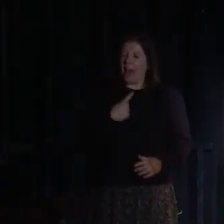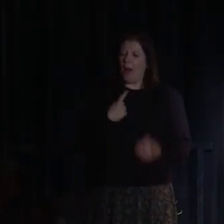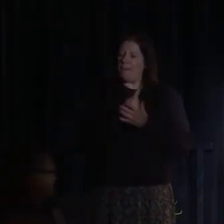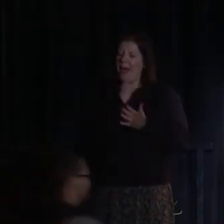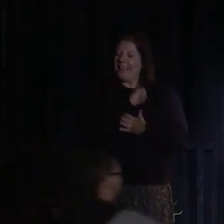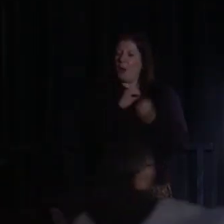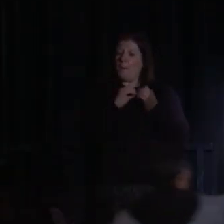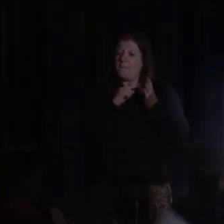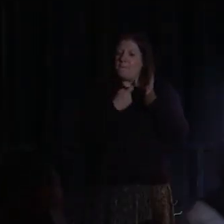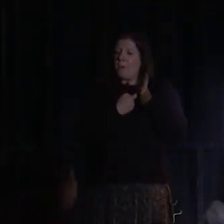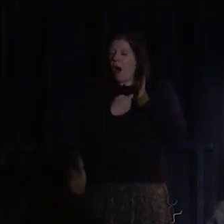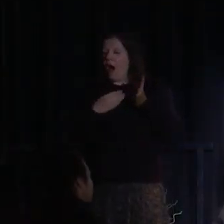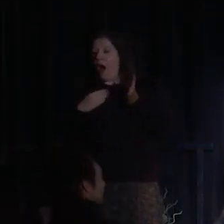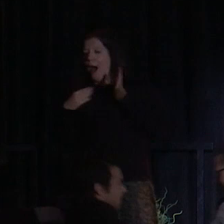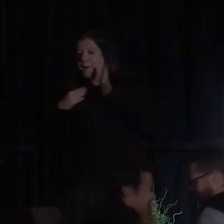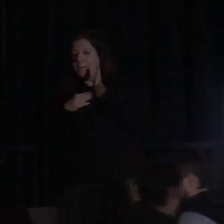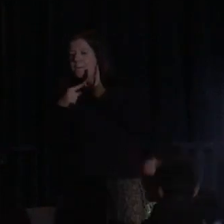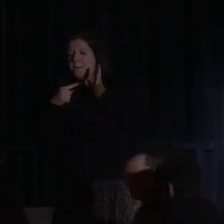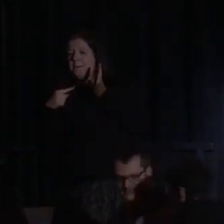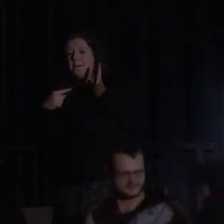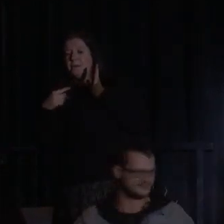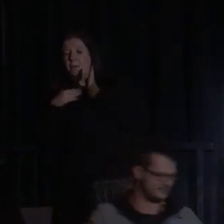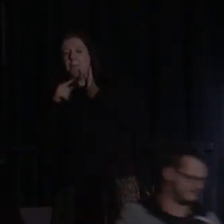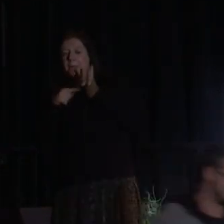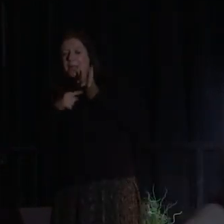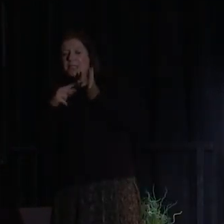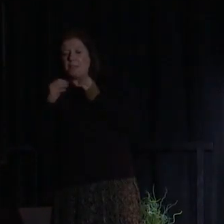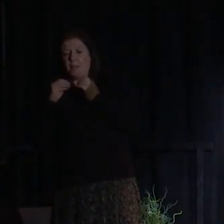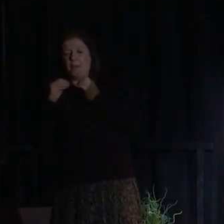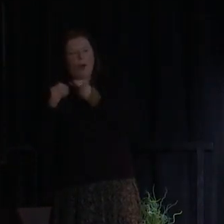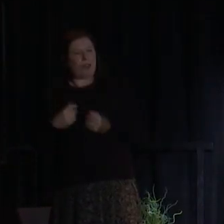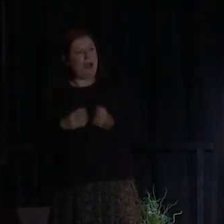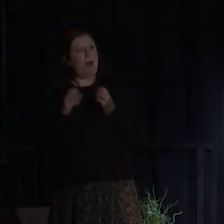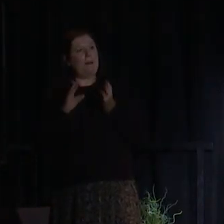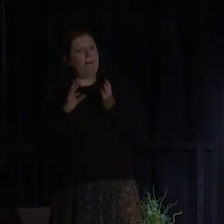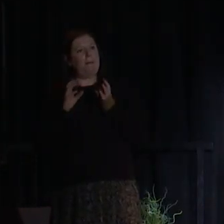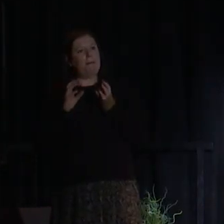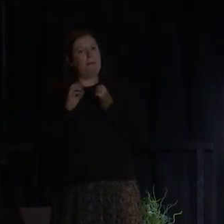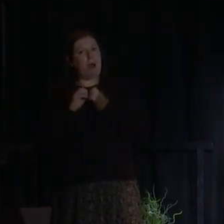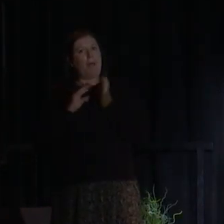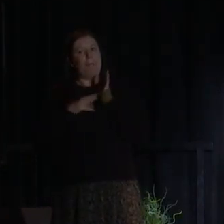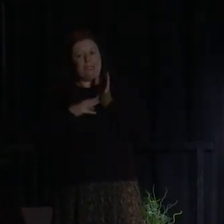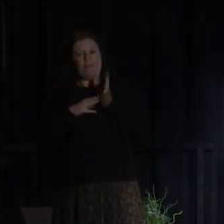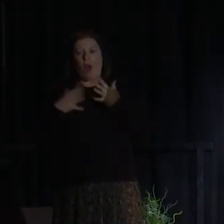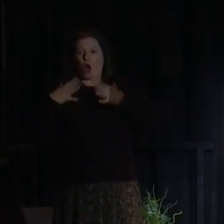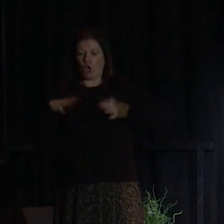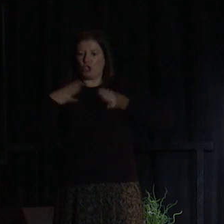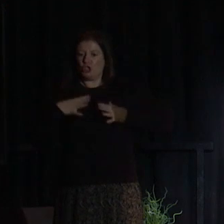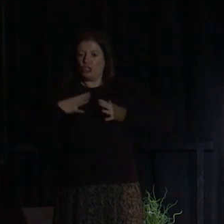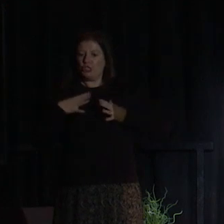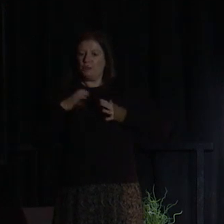guys? Oh, the clicker. How can we do the clicker? You want that way? Okay. Oh, wow.